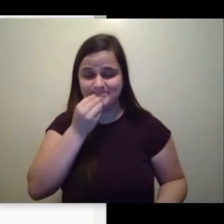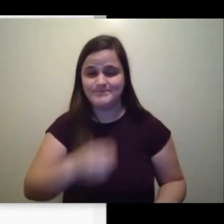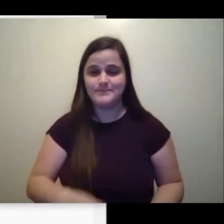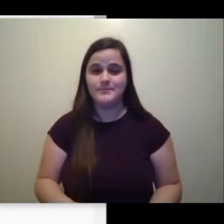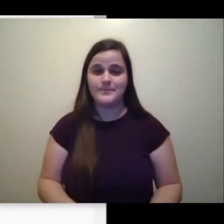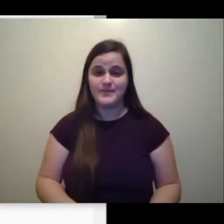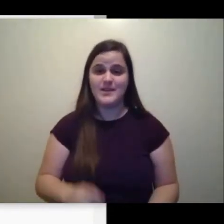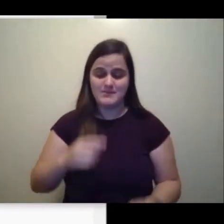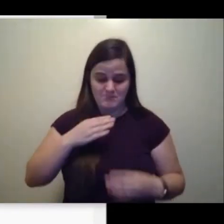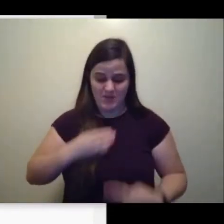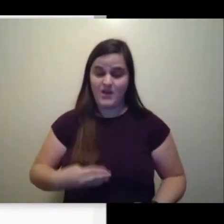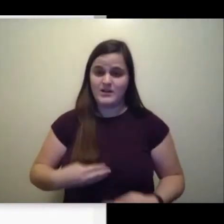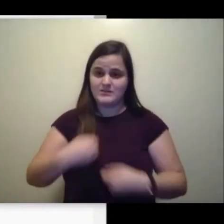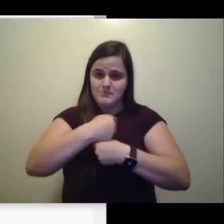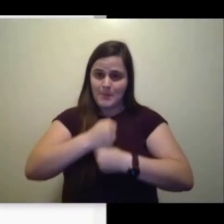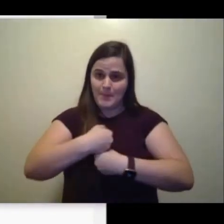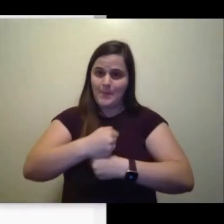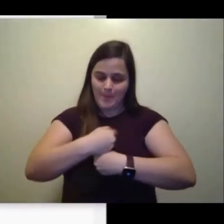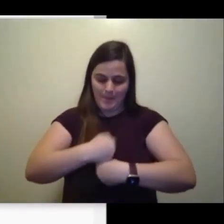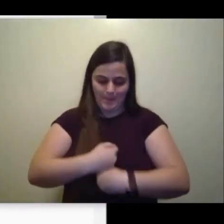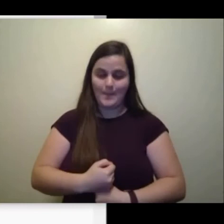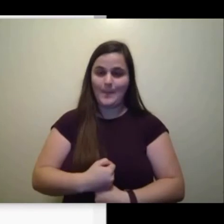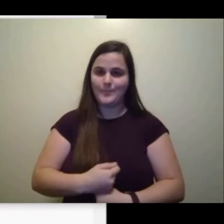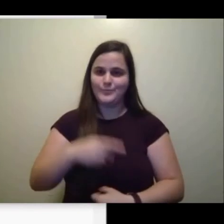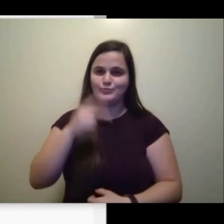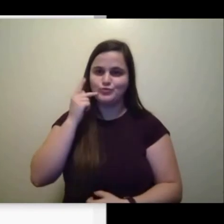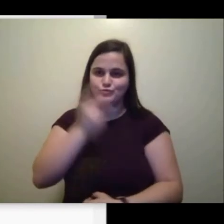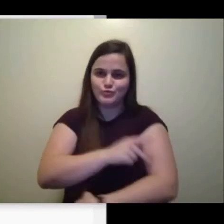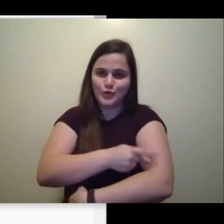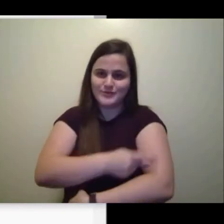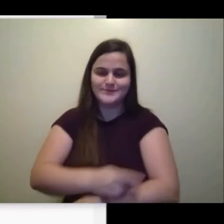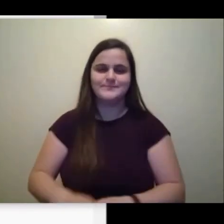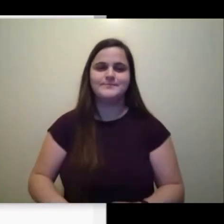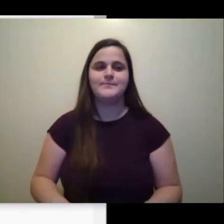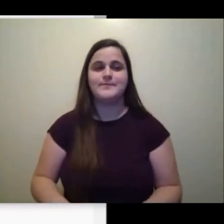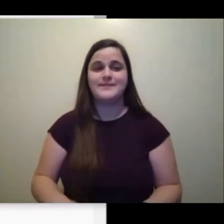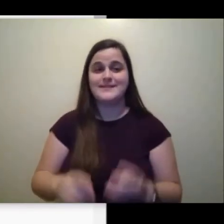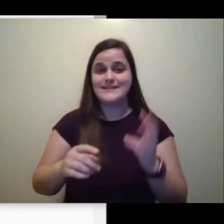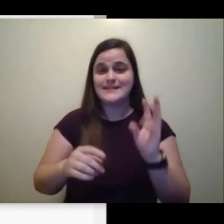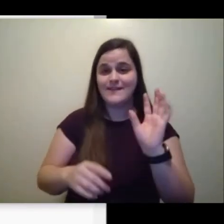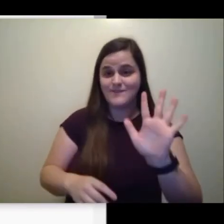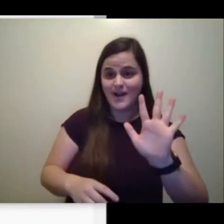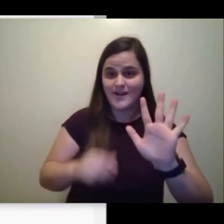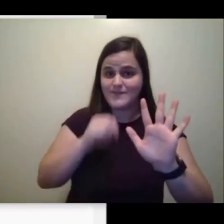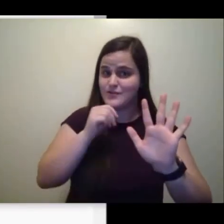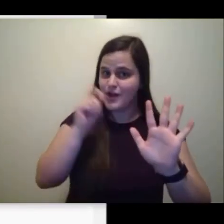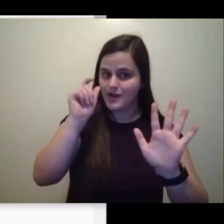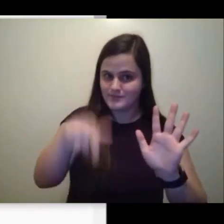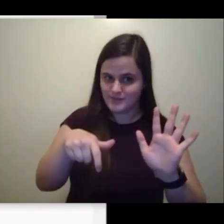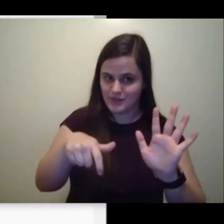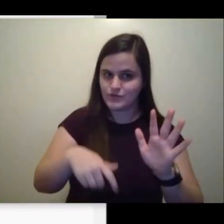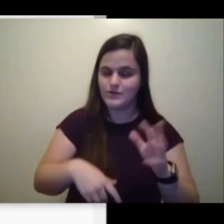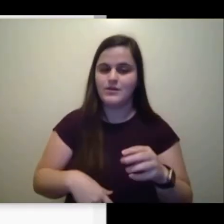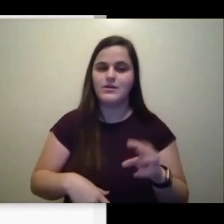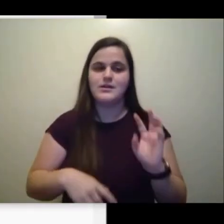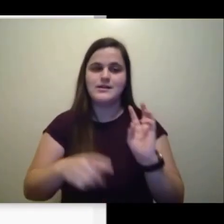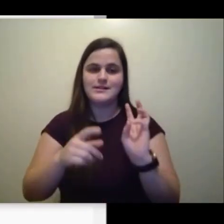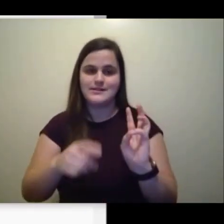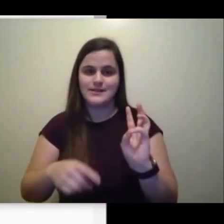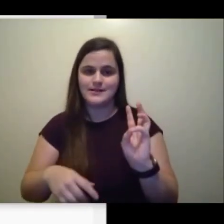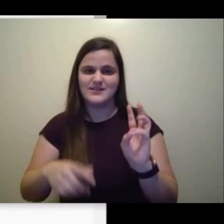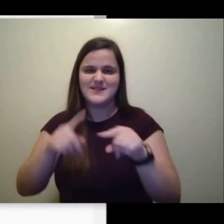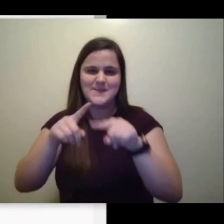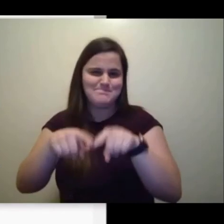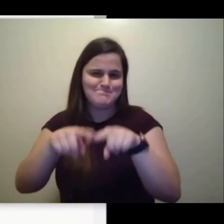of our bodies. There are 5 non-essential, 6 conditionally essential, and 9